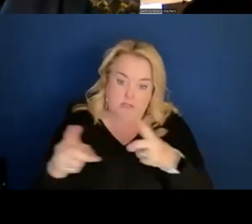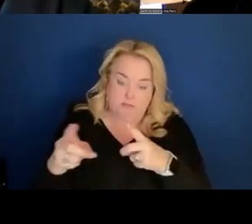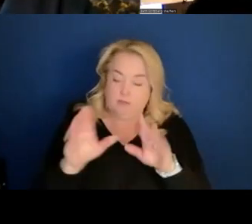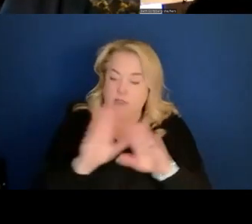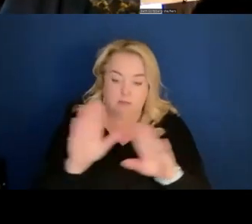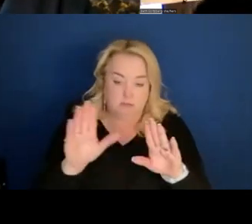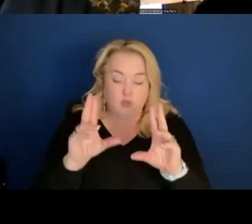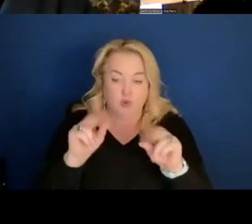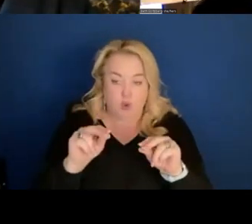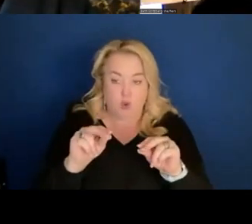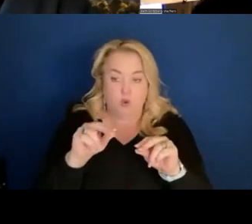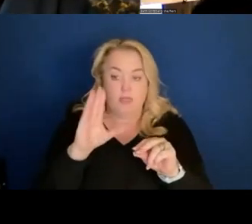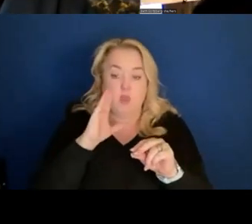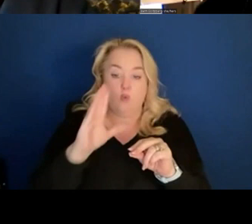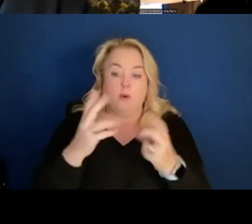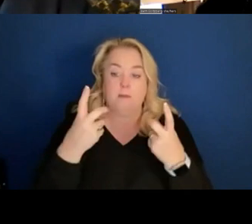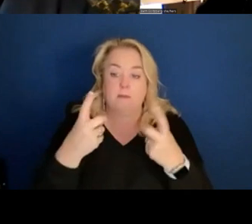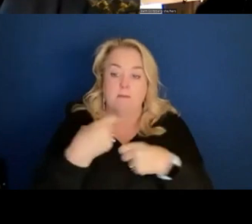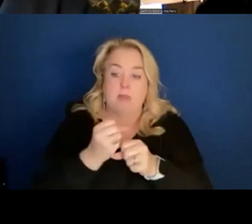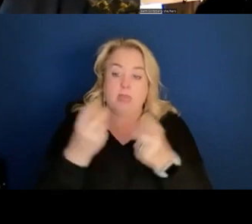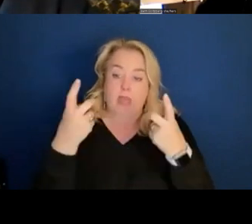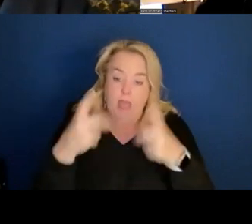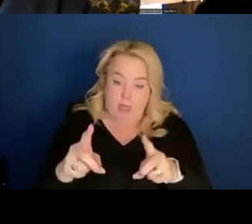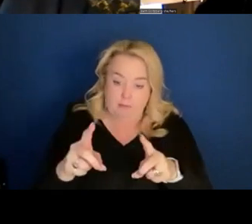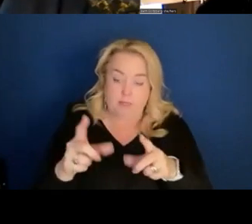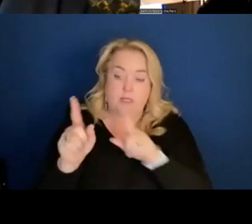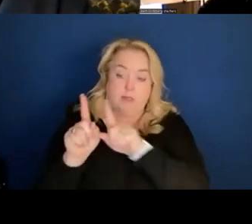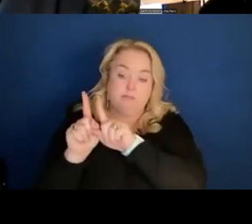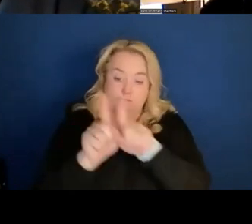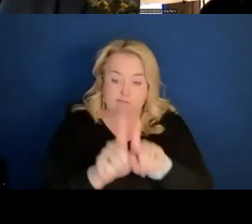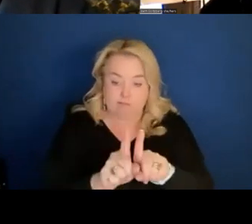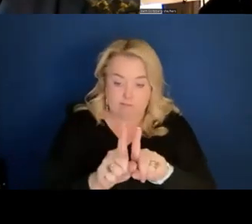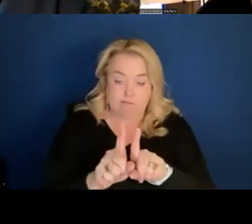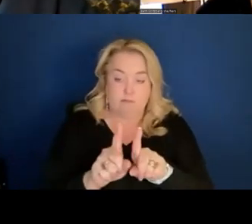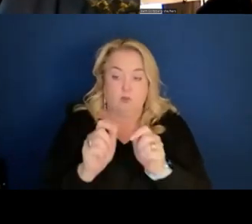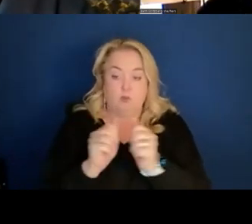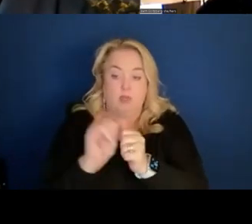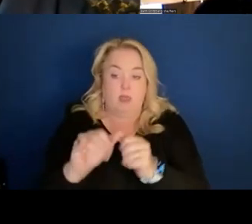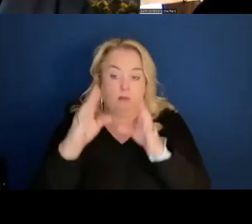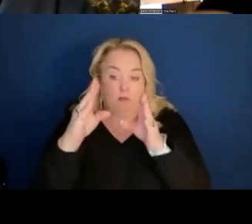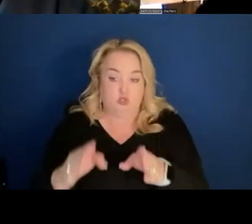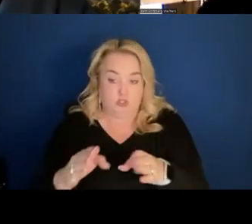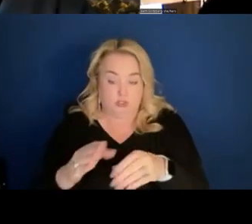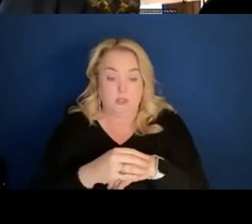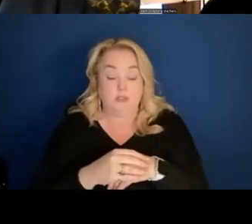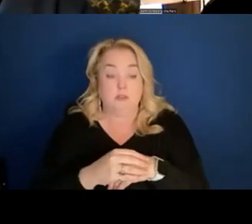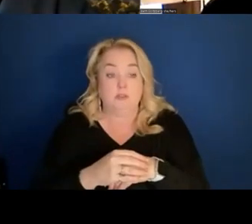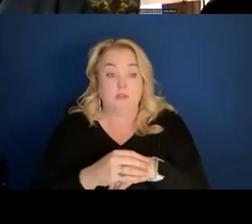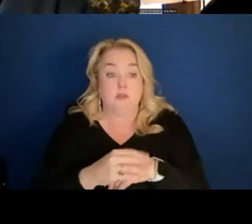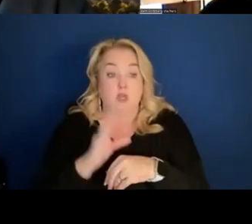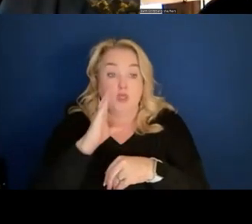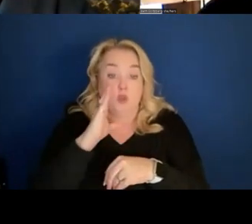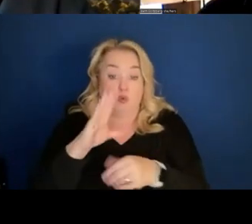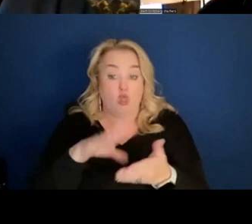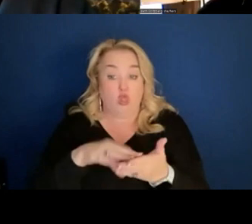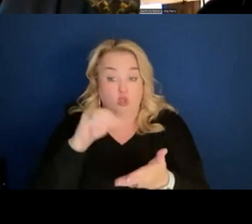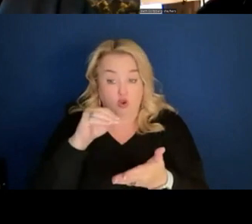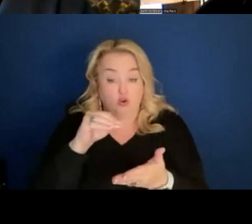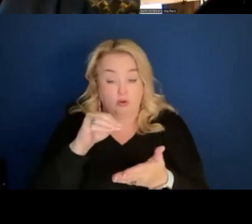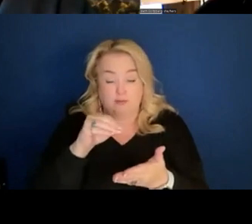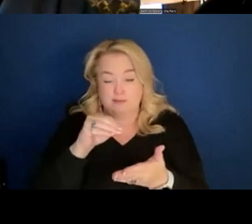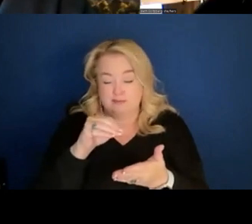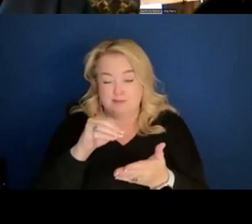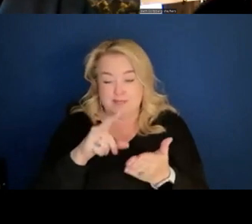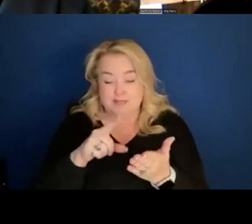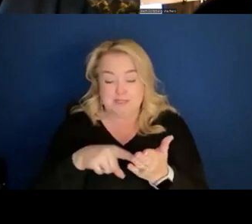just making it happen, accompanying the person, participating along with them. And they'll sort of learn by osmosis